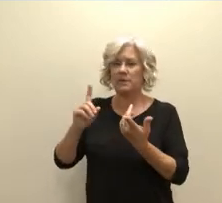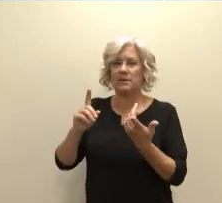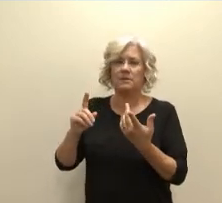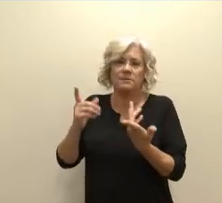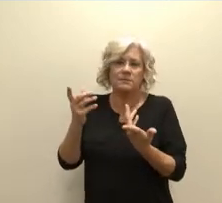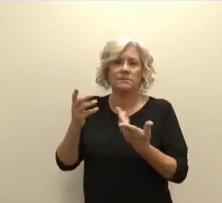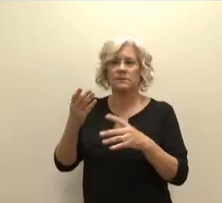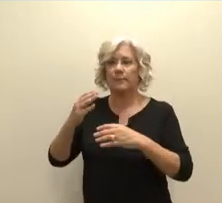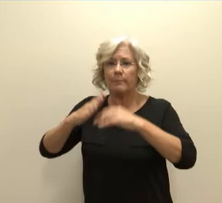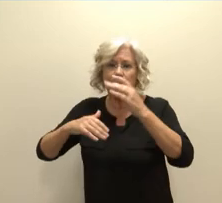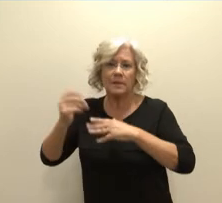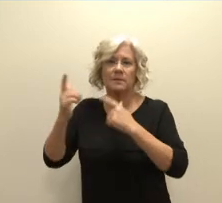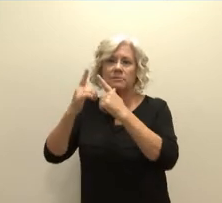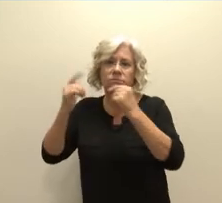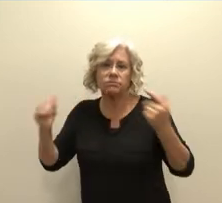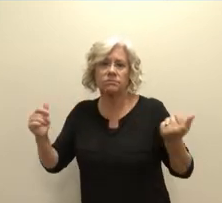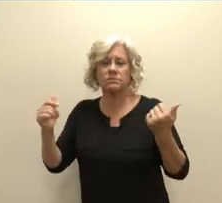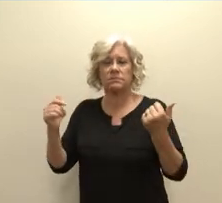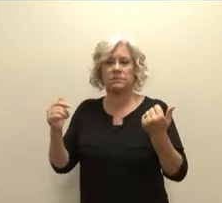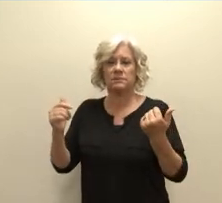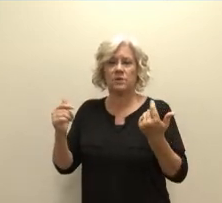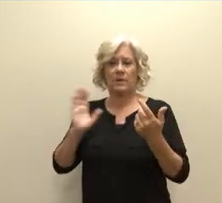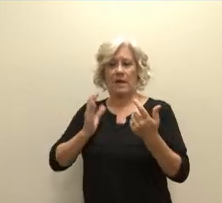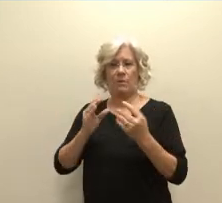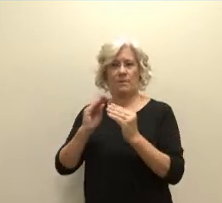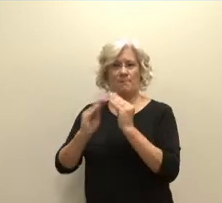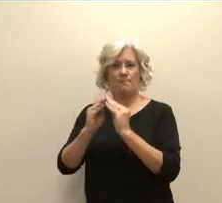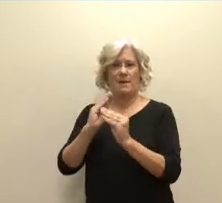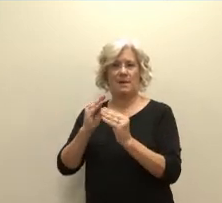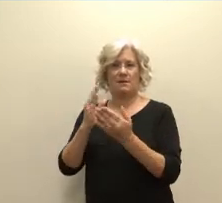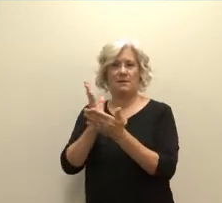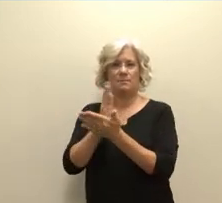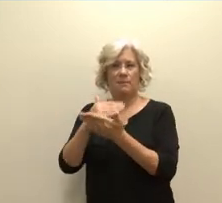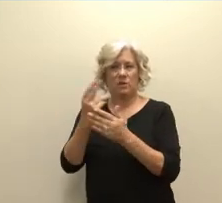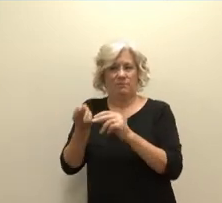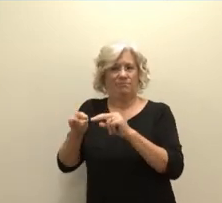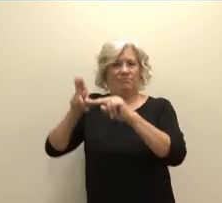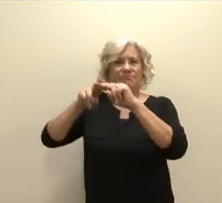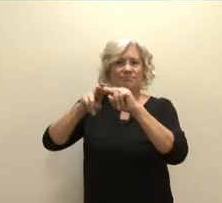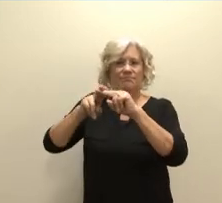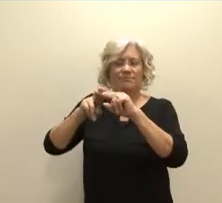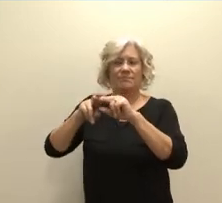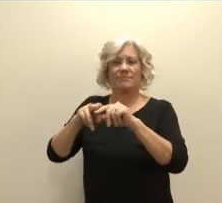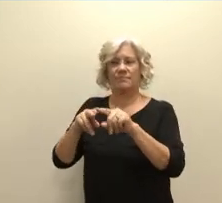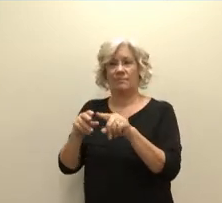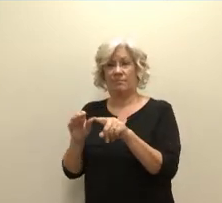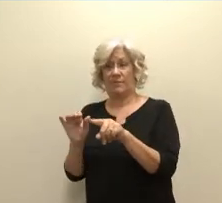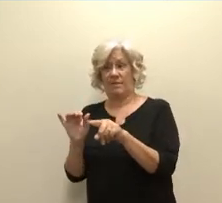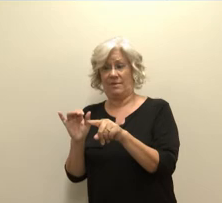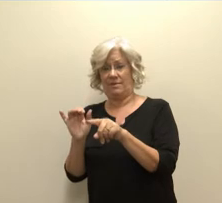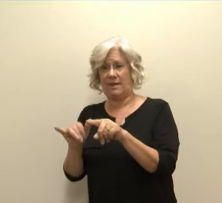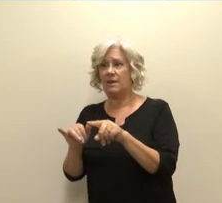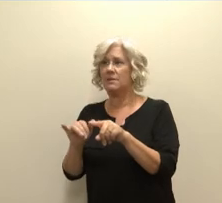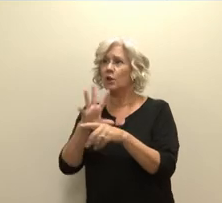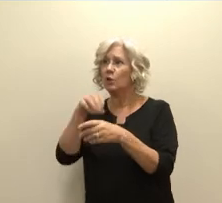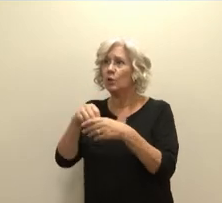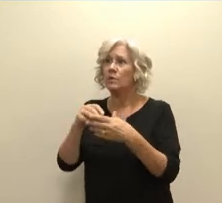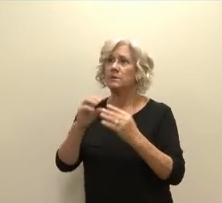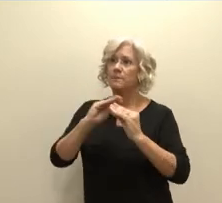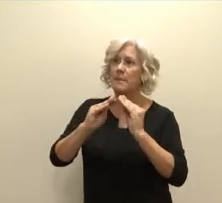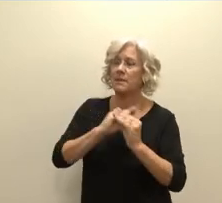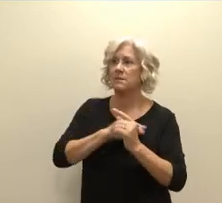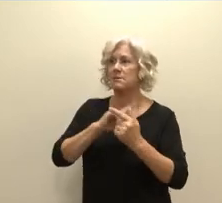maintenance and operations budget. So that's a little higher than it has been, but this consists of maintenance,